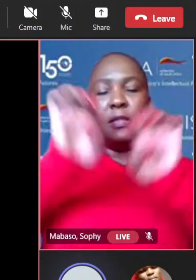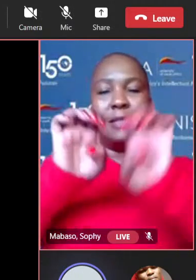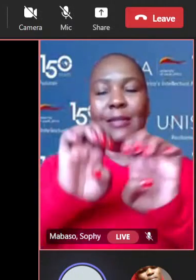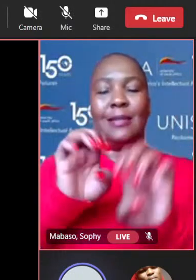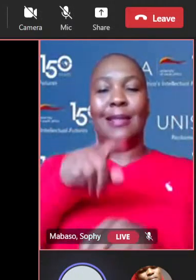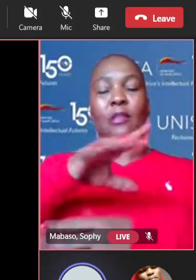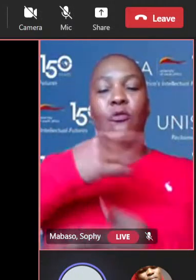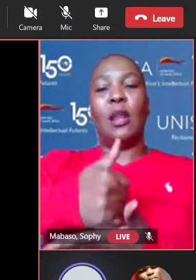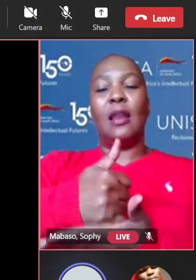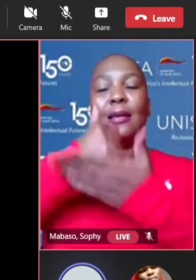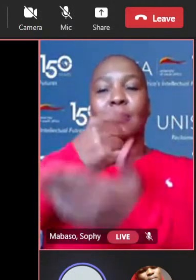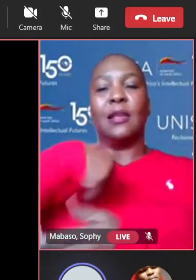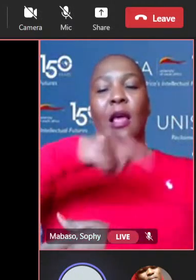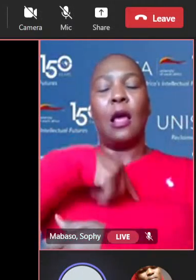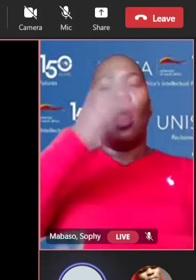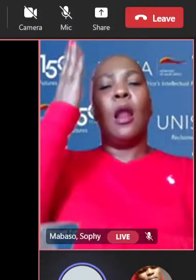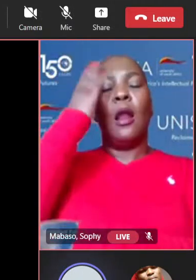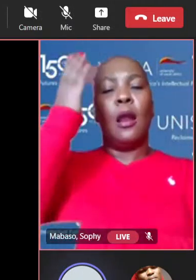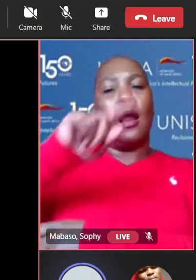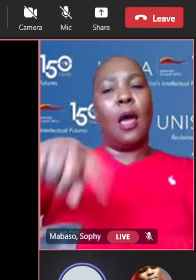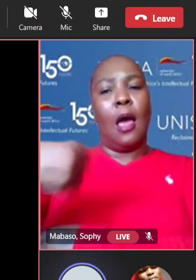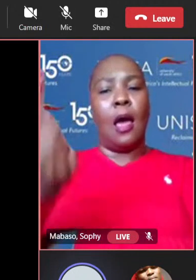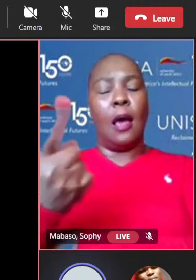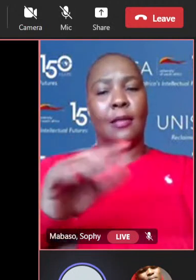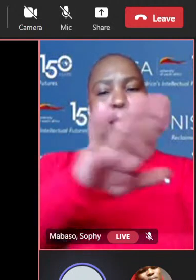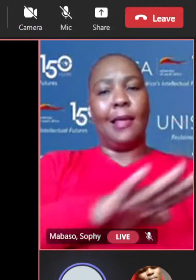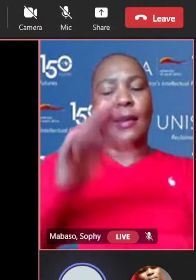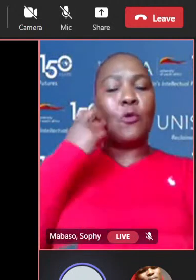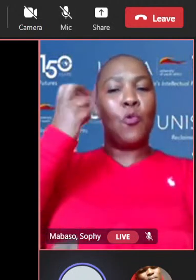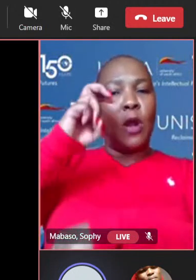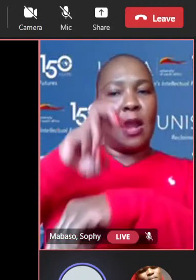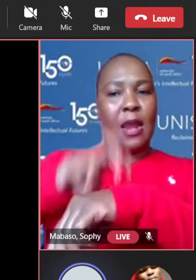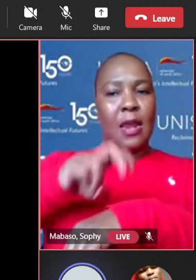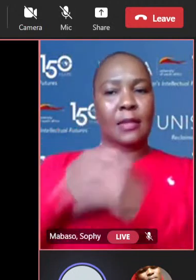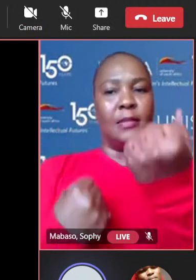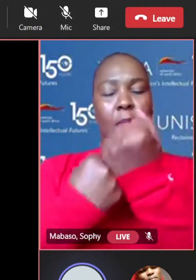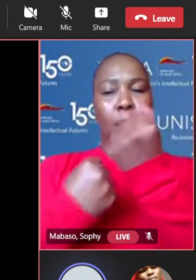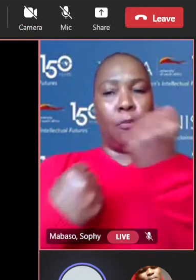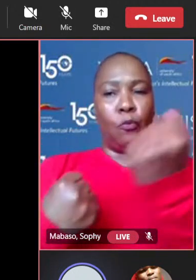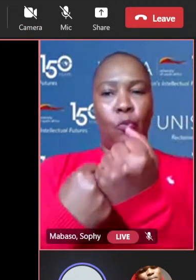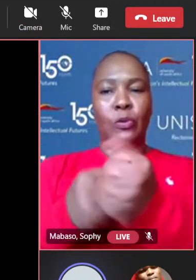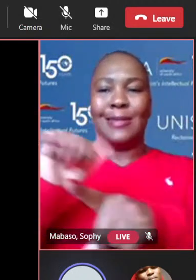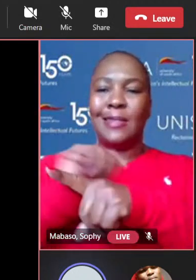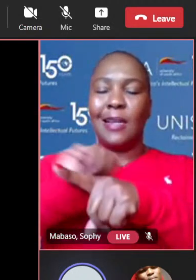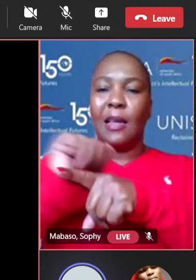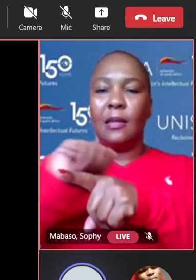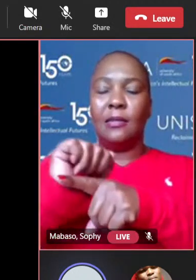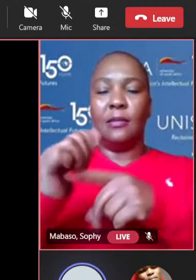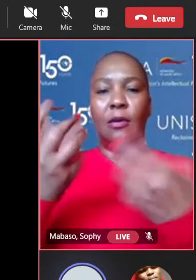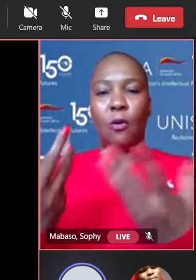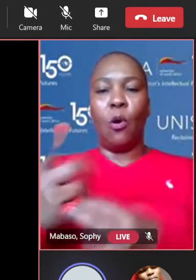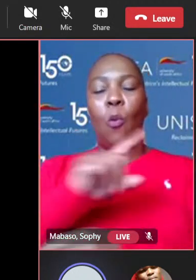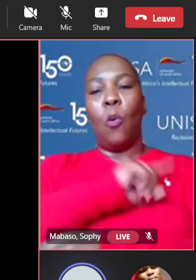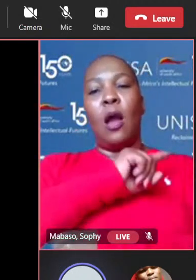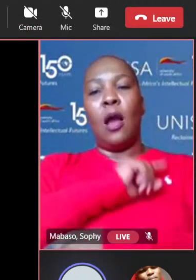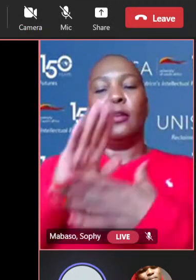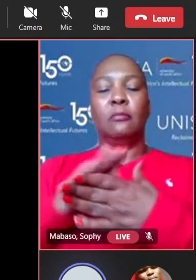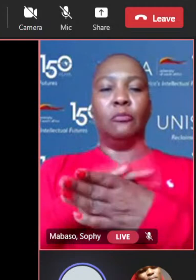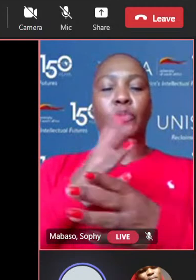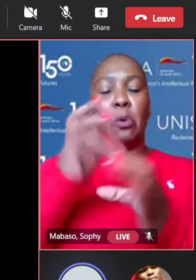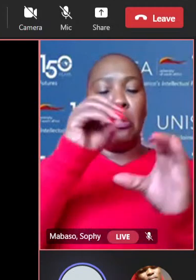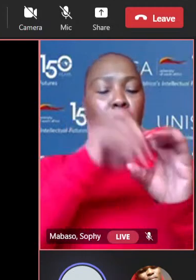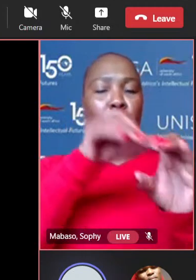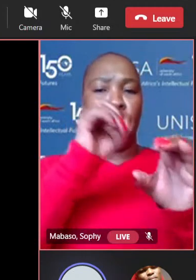to know other areas that you need support, training in, because what we have put in there